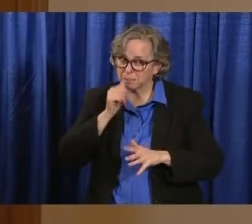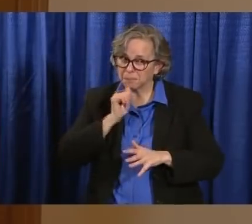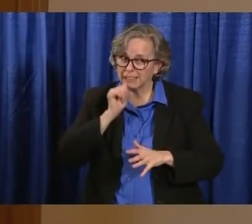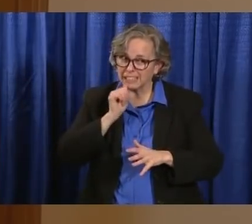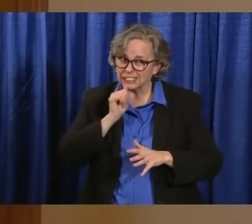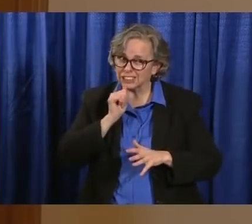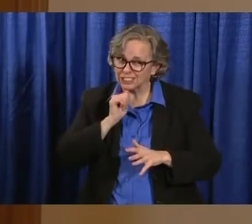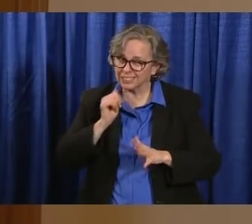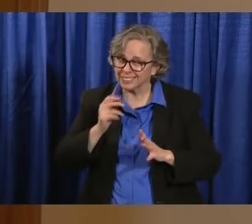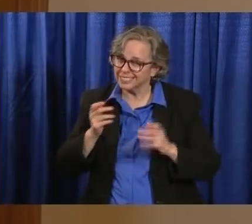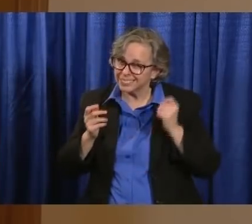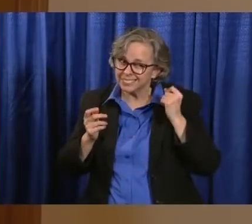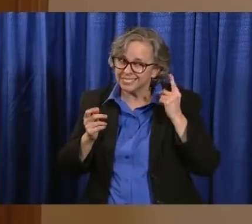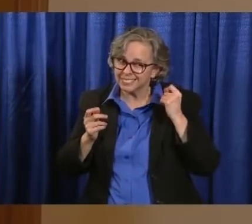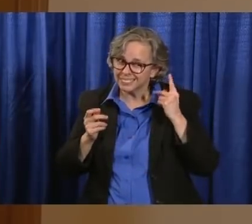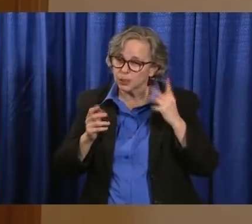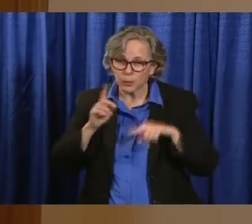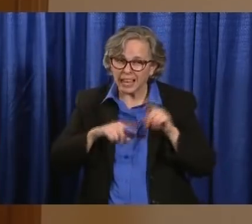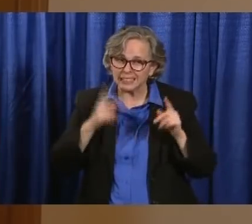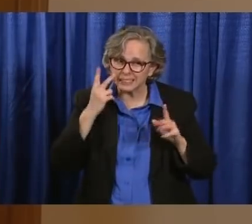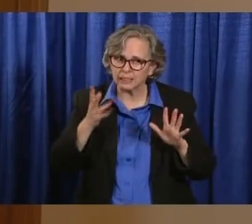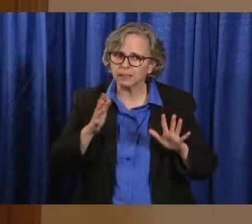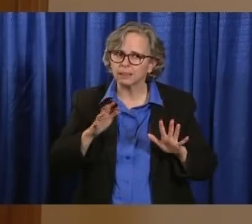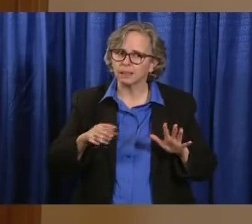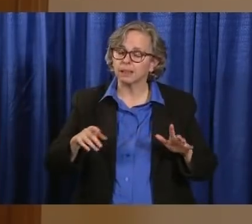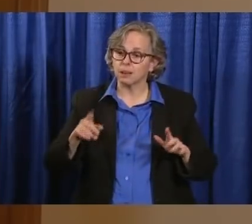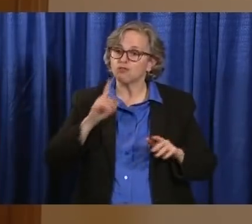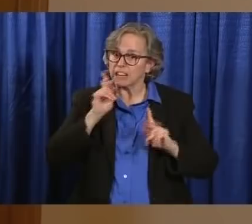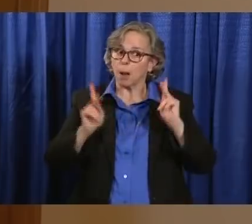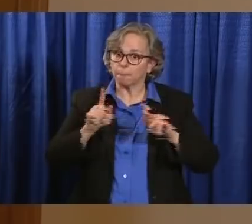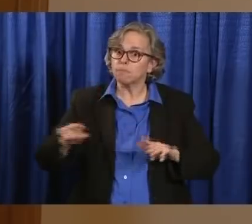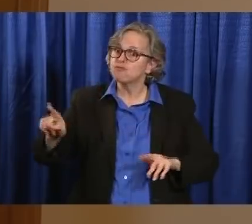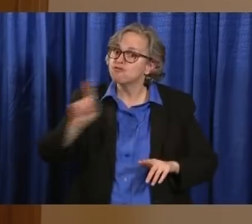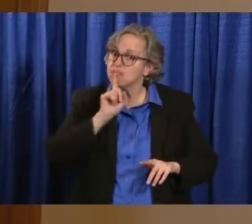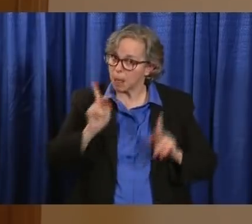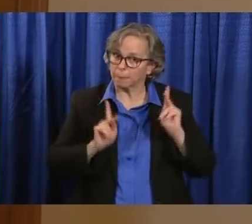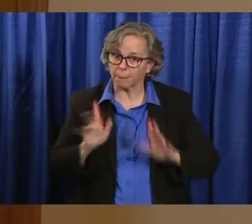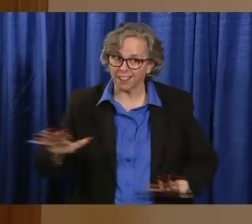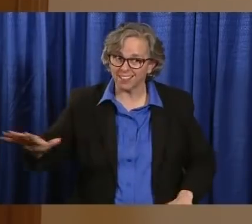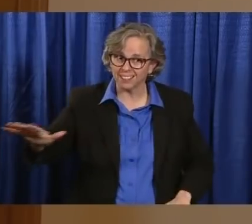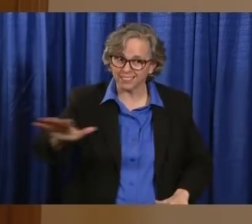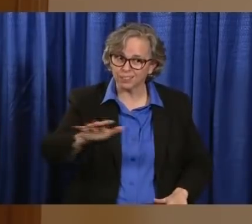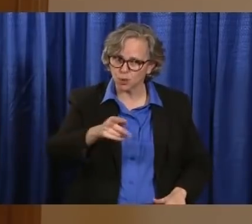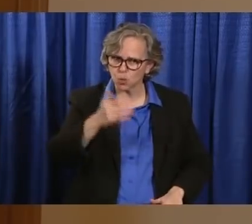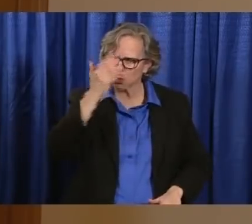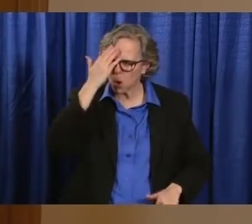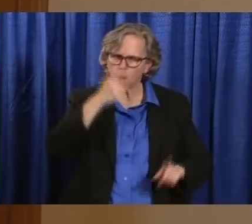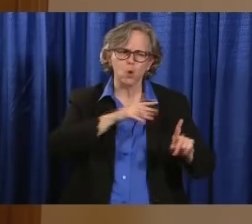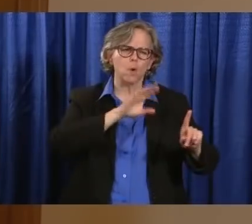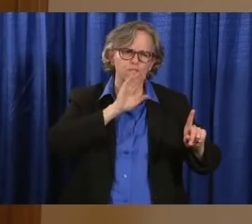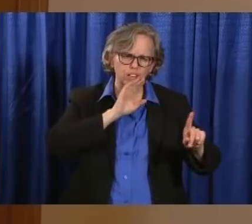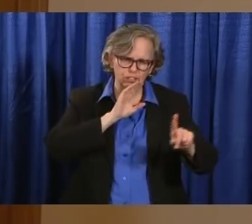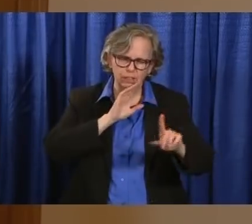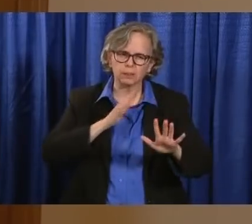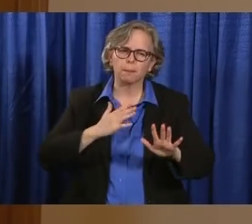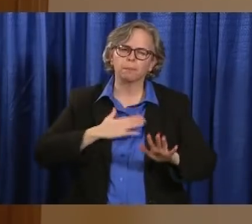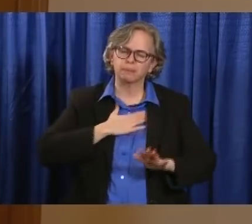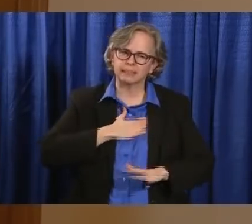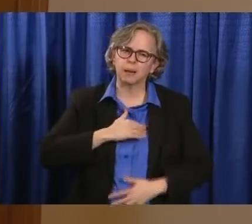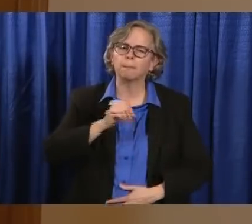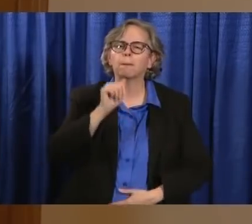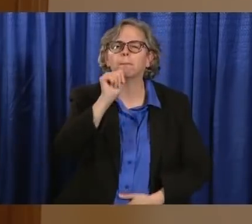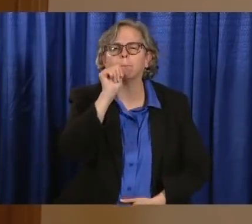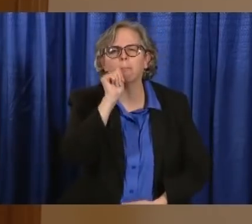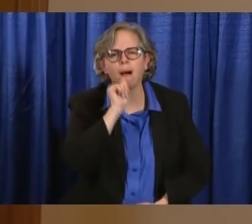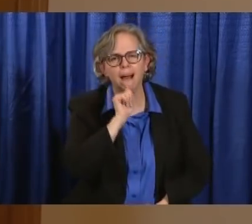call. I know there's a lot of questions you have and frustrations, and they'll try to help point you in the right direction. I do want to